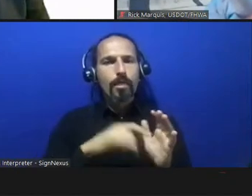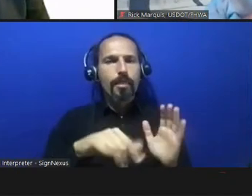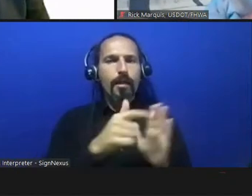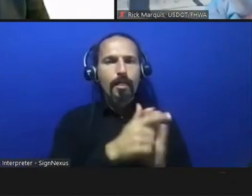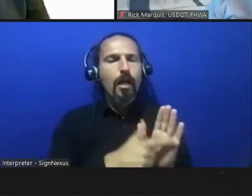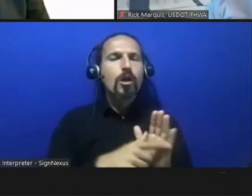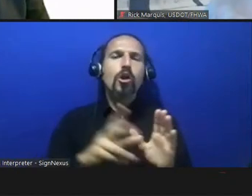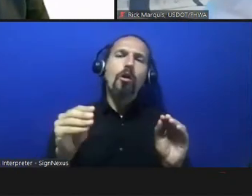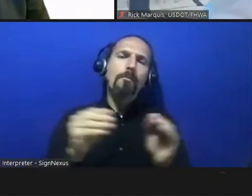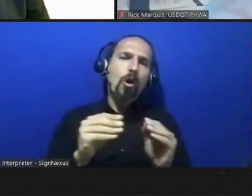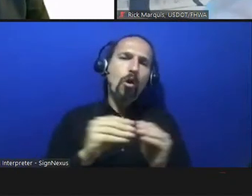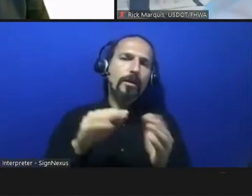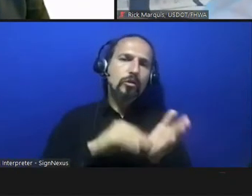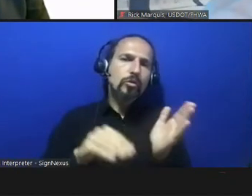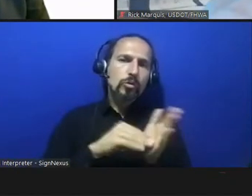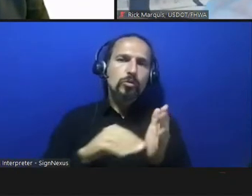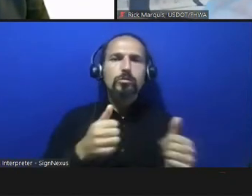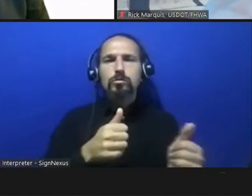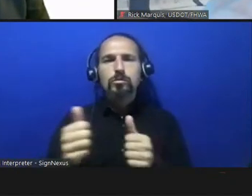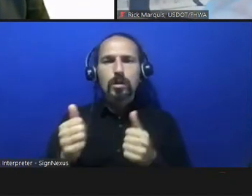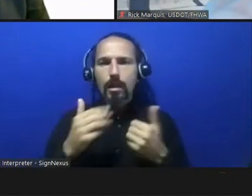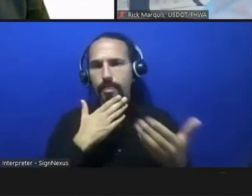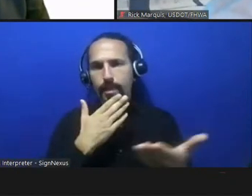excuses thank you